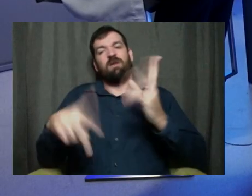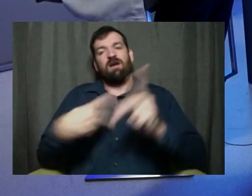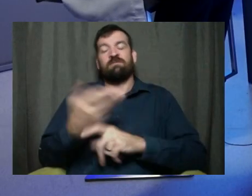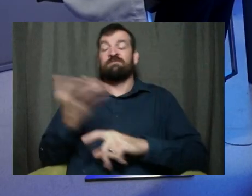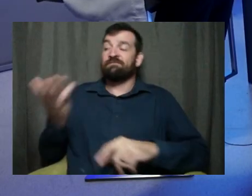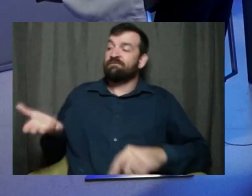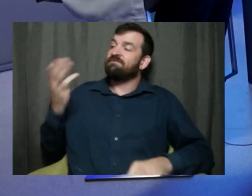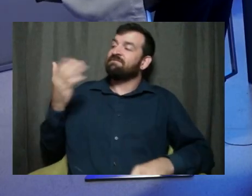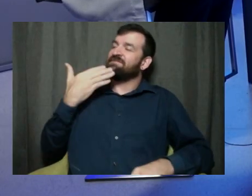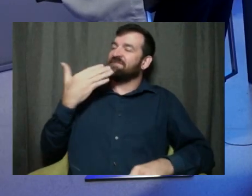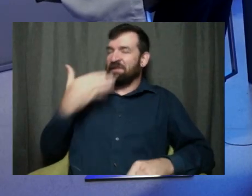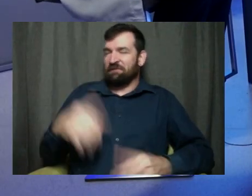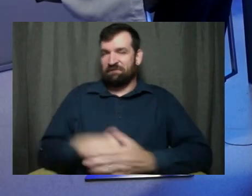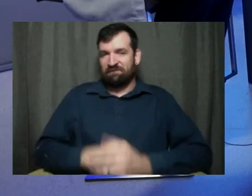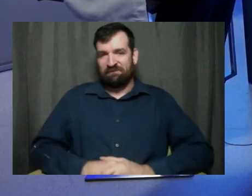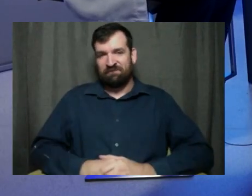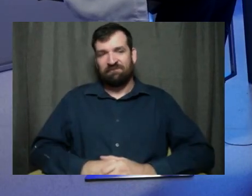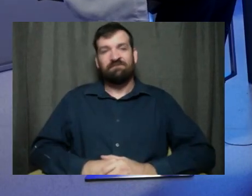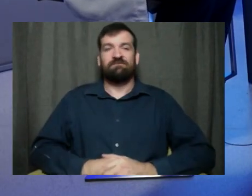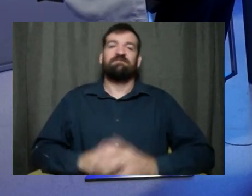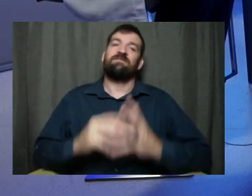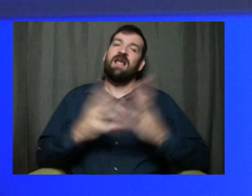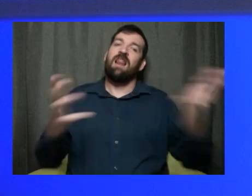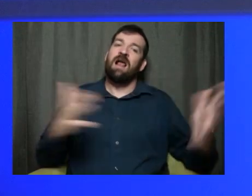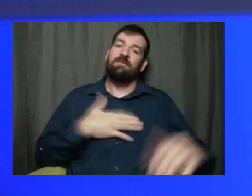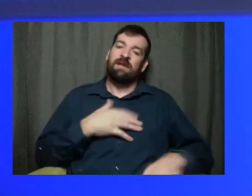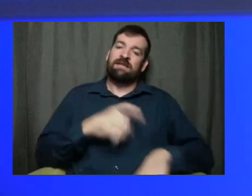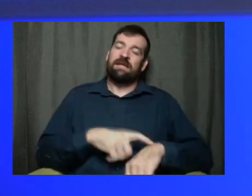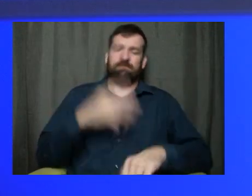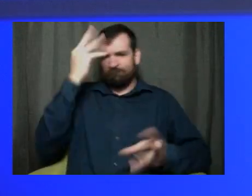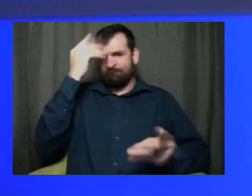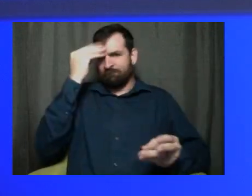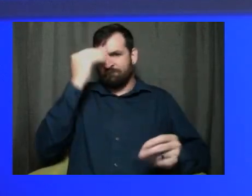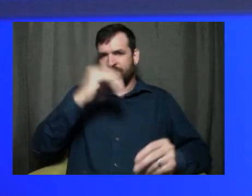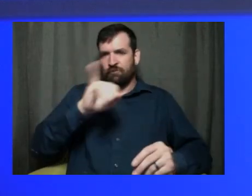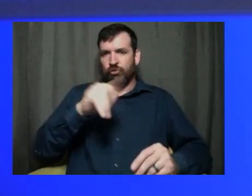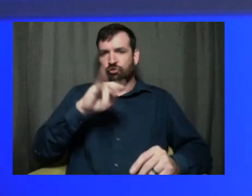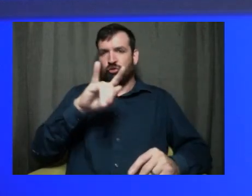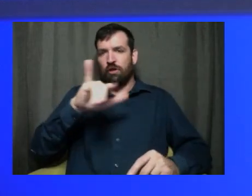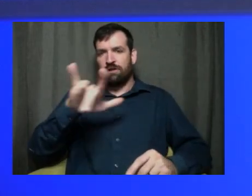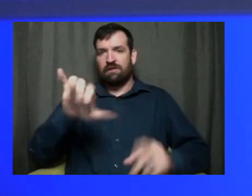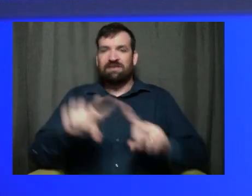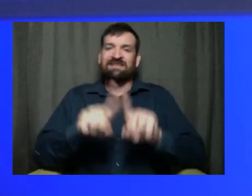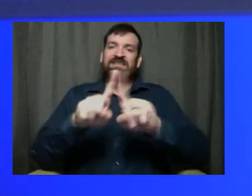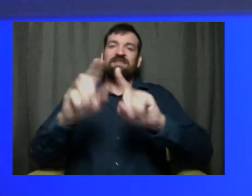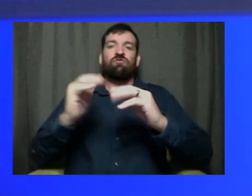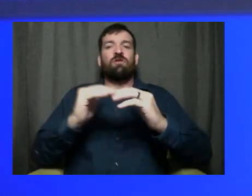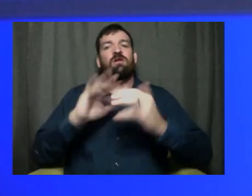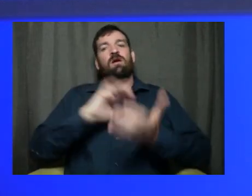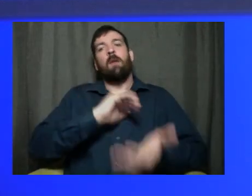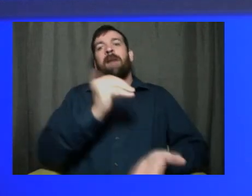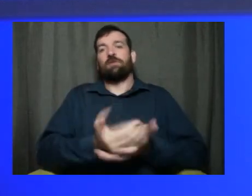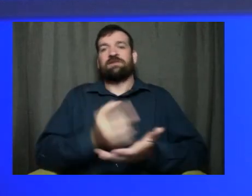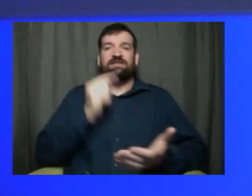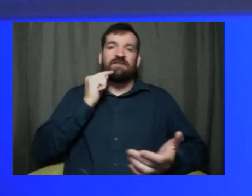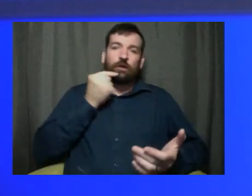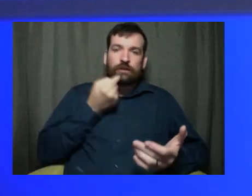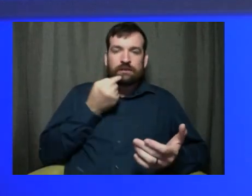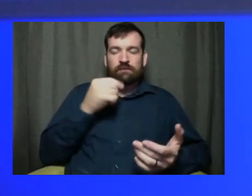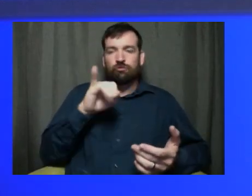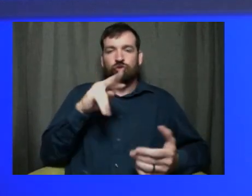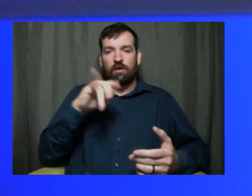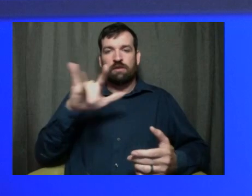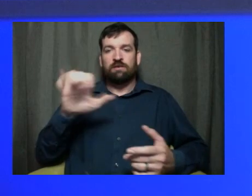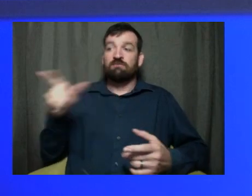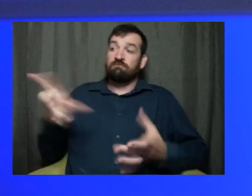Lewis. I spent a lot of my time thinking about jaundice and taking care of babies who have different levels of jaundice. So as the viewer mentioned, there